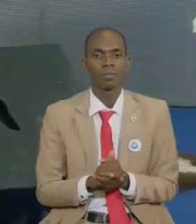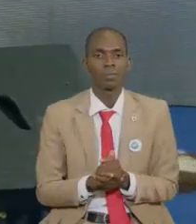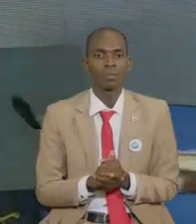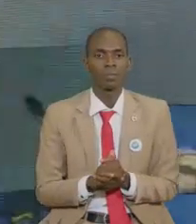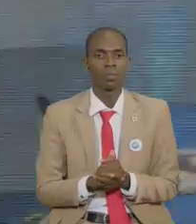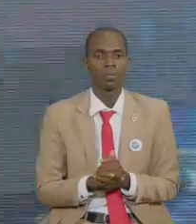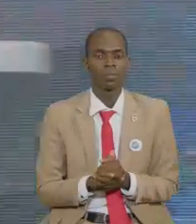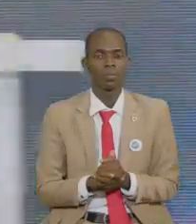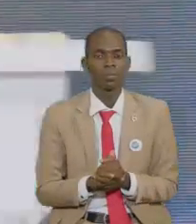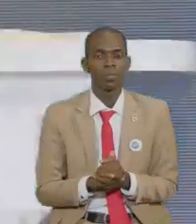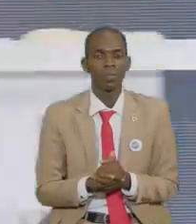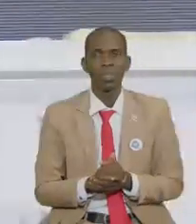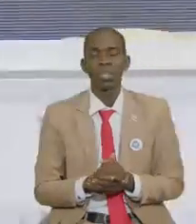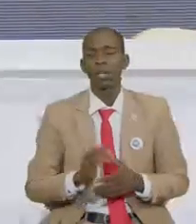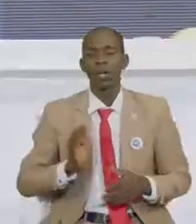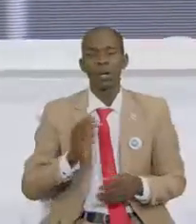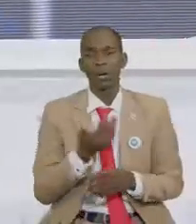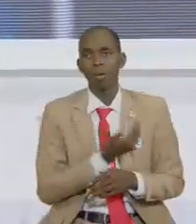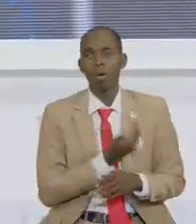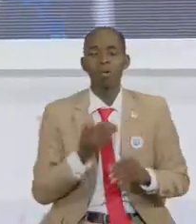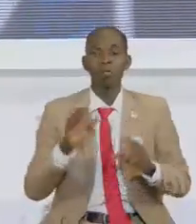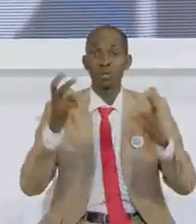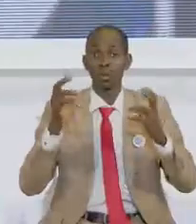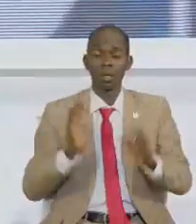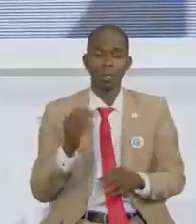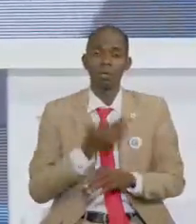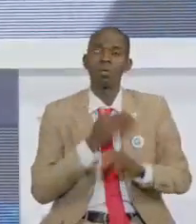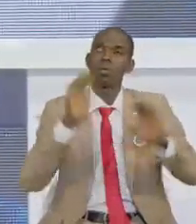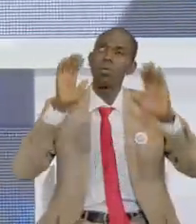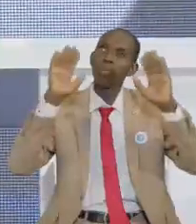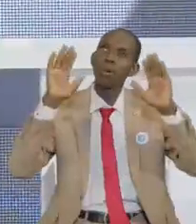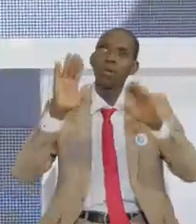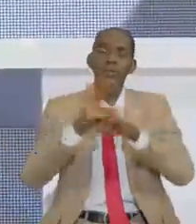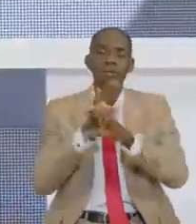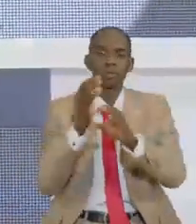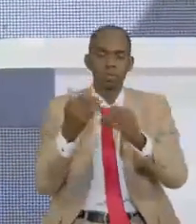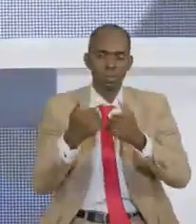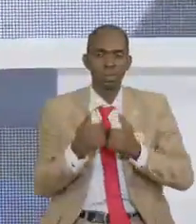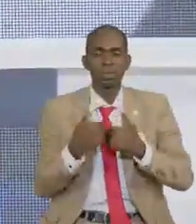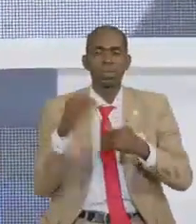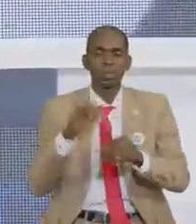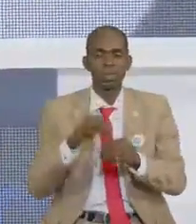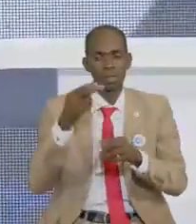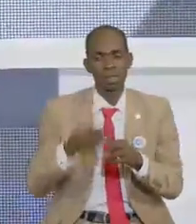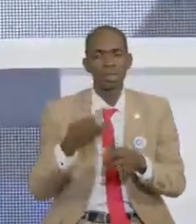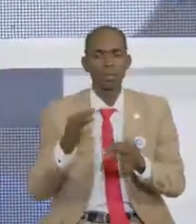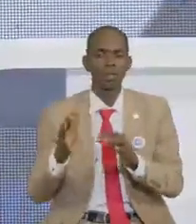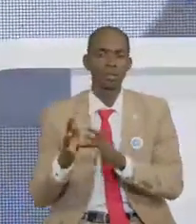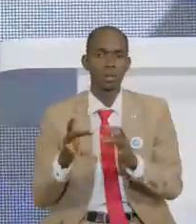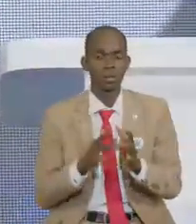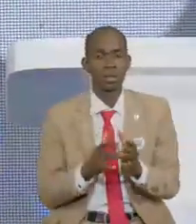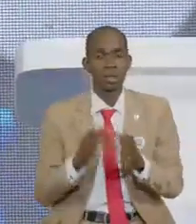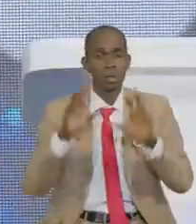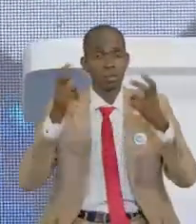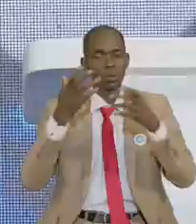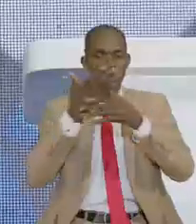A wonderful possession in the name of Jesus. There are three things we're